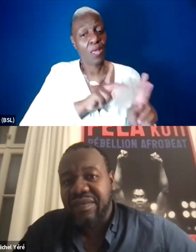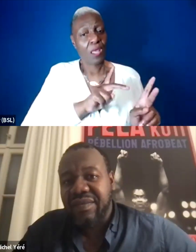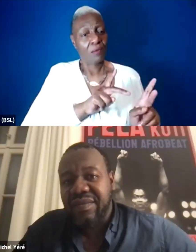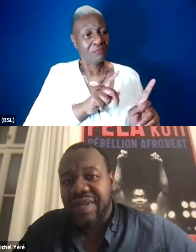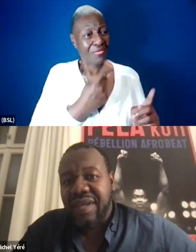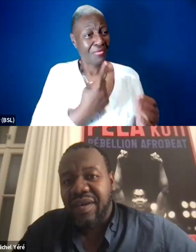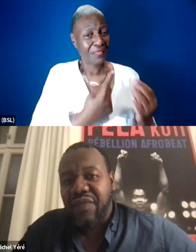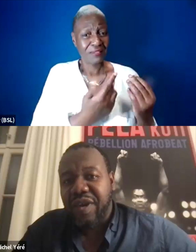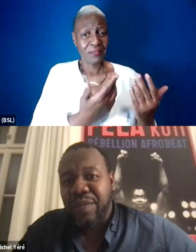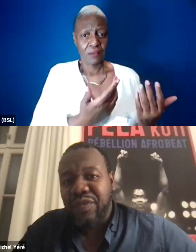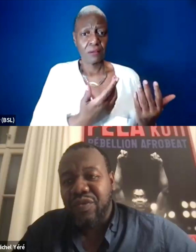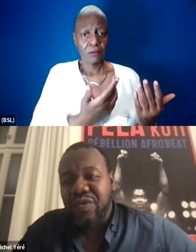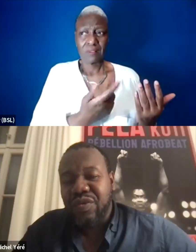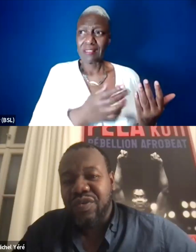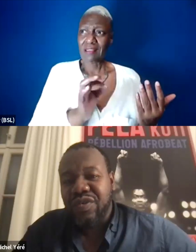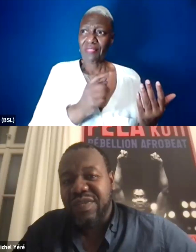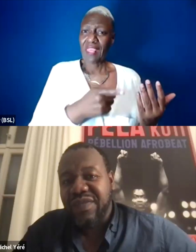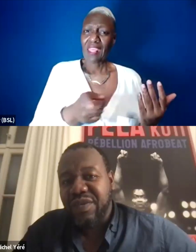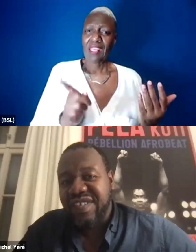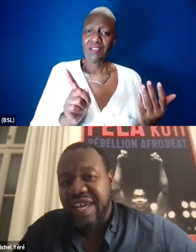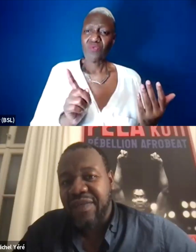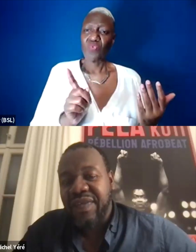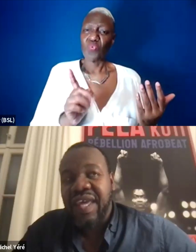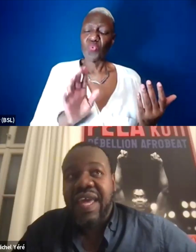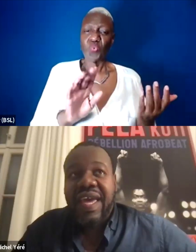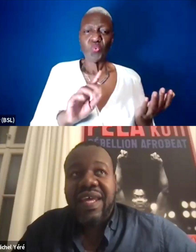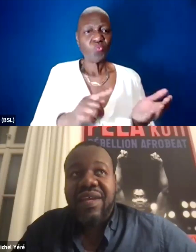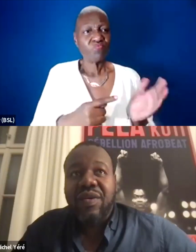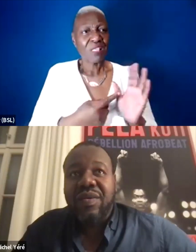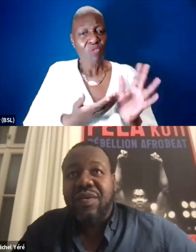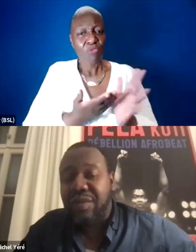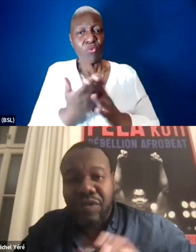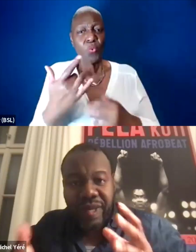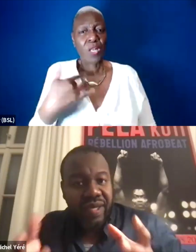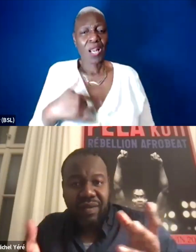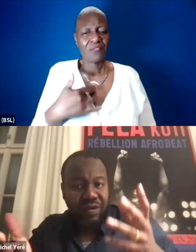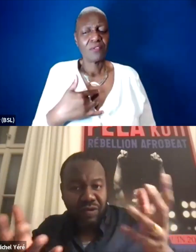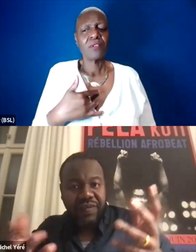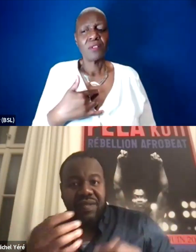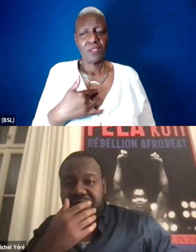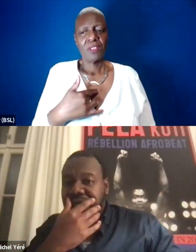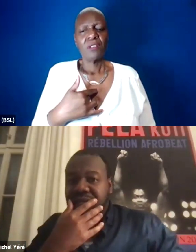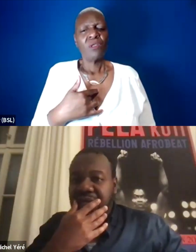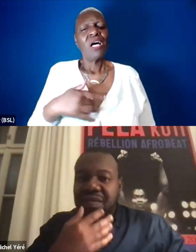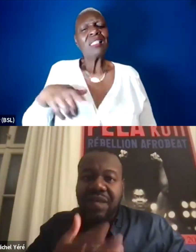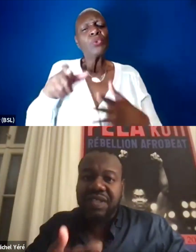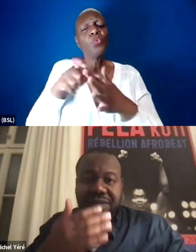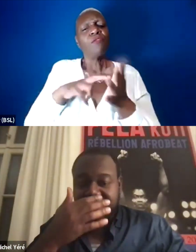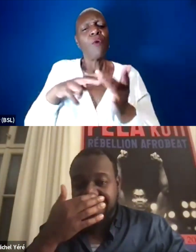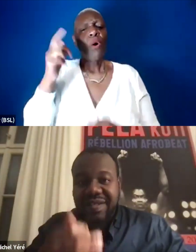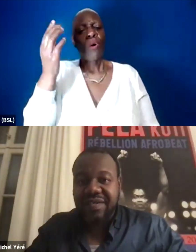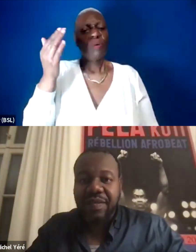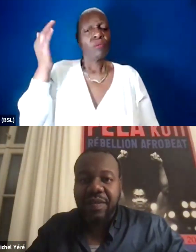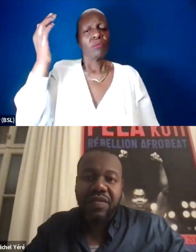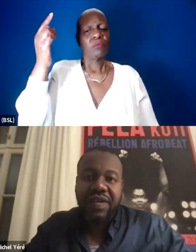left for him to assert himself through this life. And then Demain or Devant comes